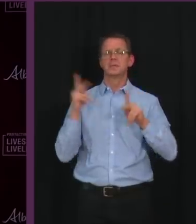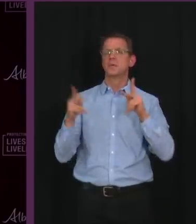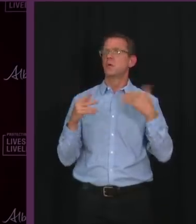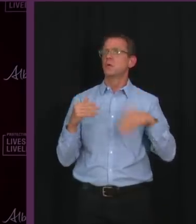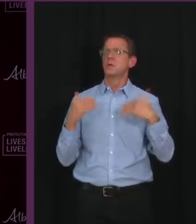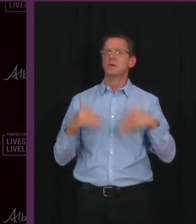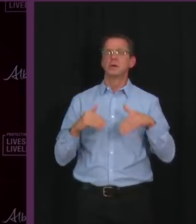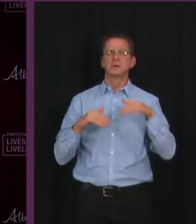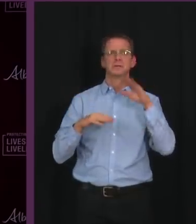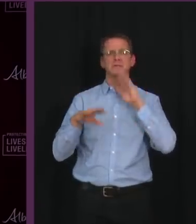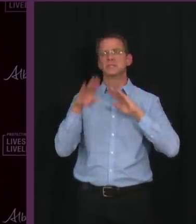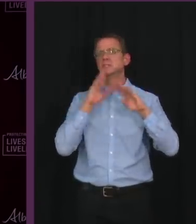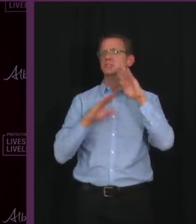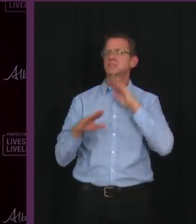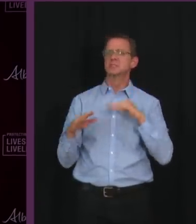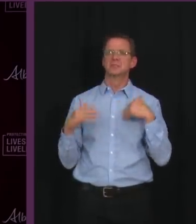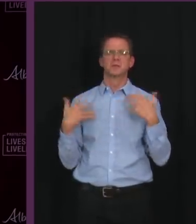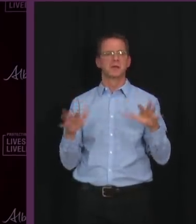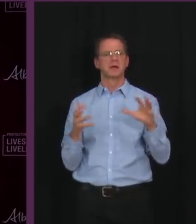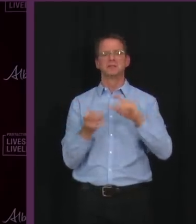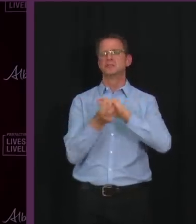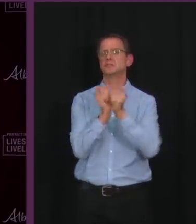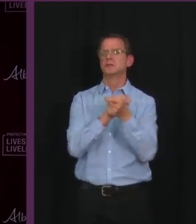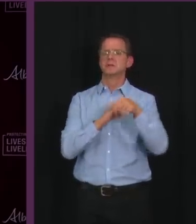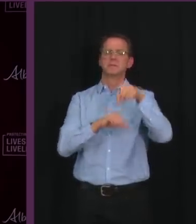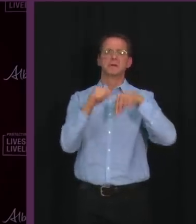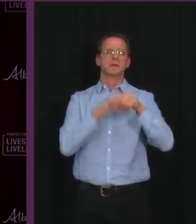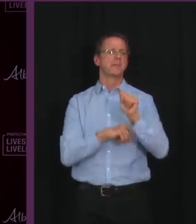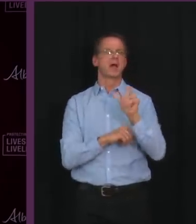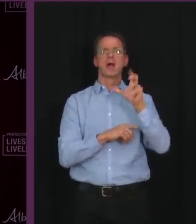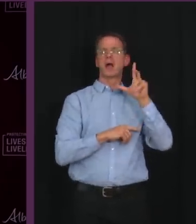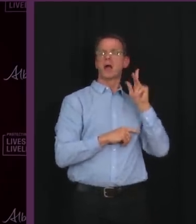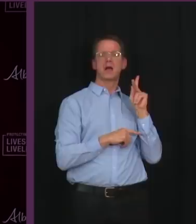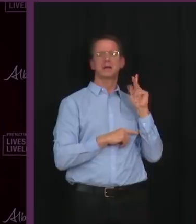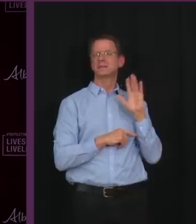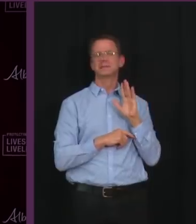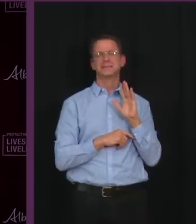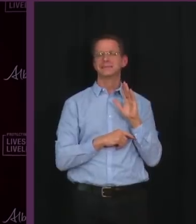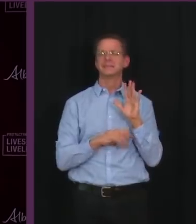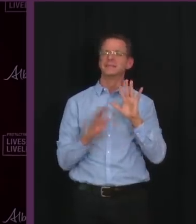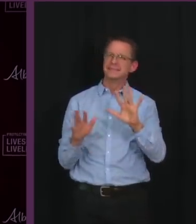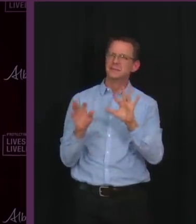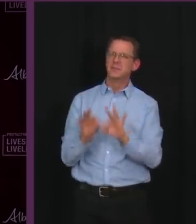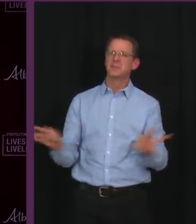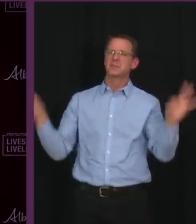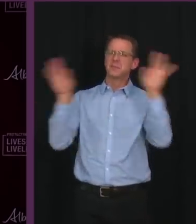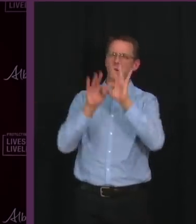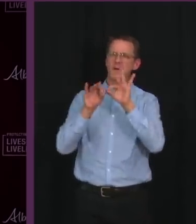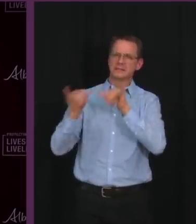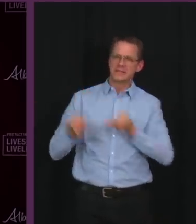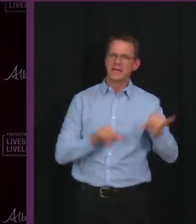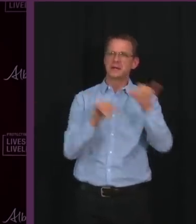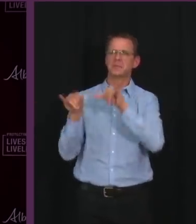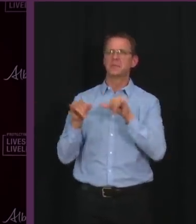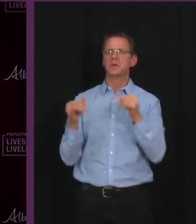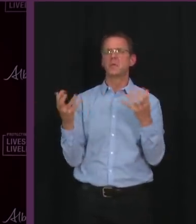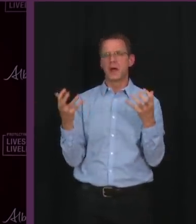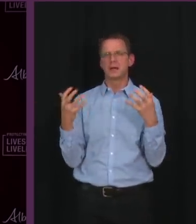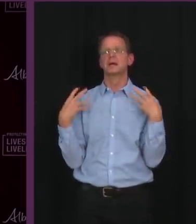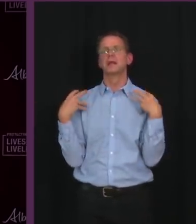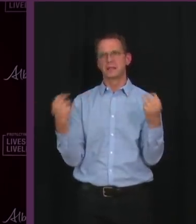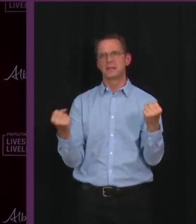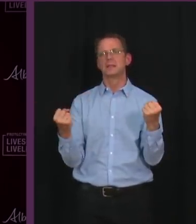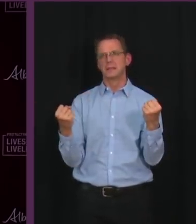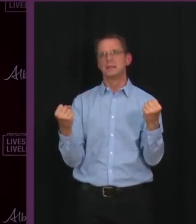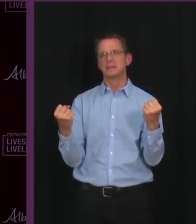-compliance and to ensure Albertans take these fines seriously. We are adding additional backstops with stronger fine